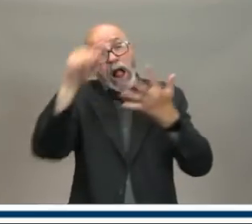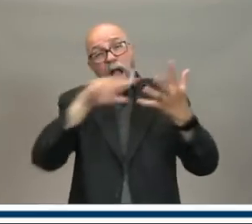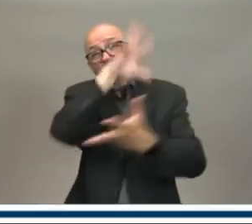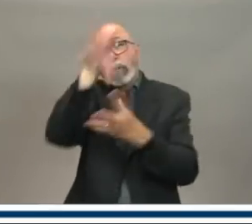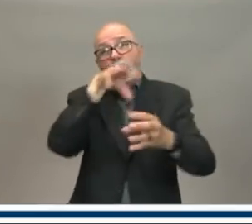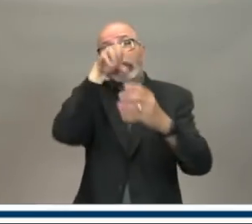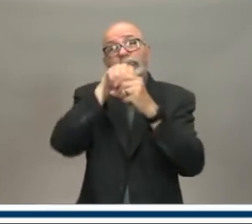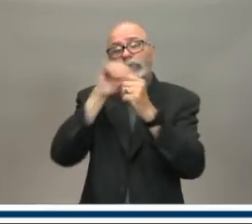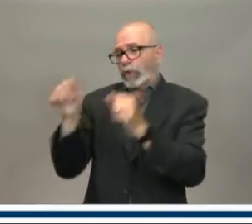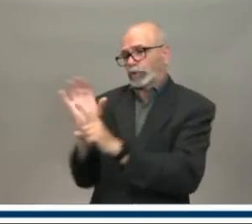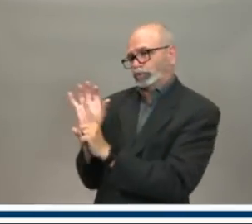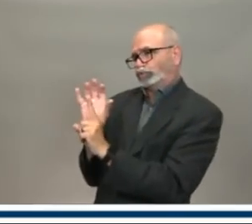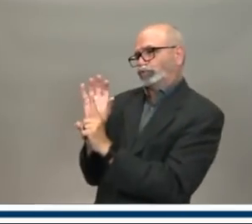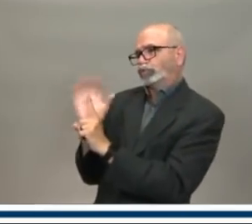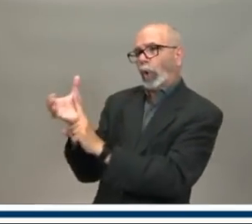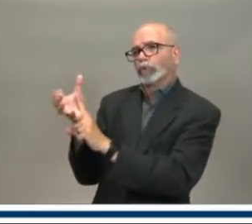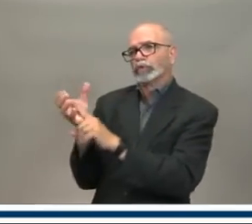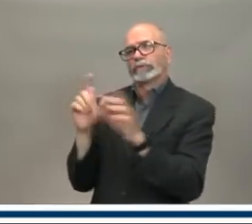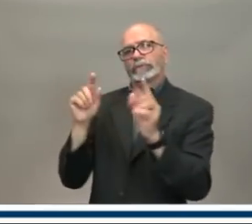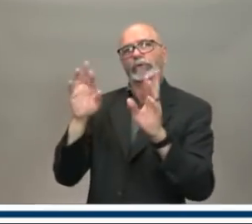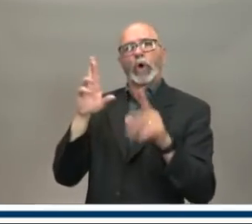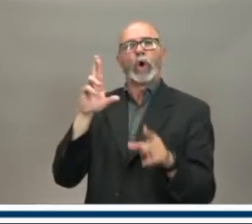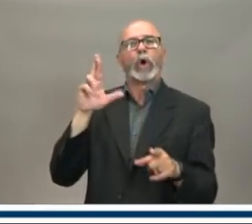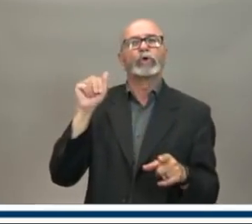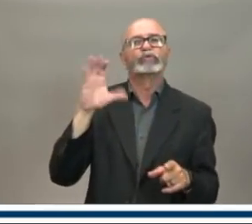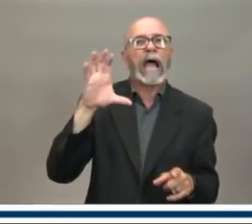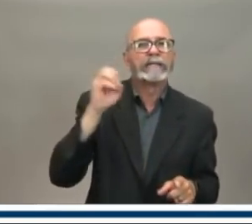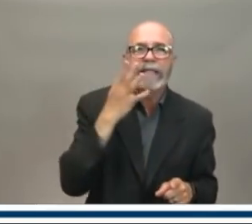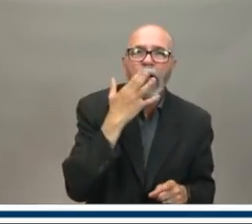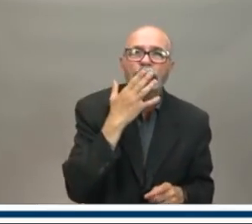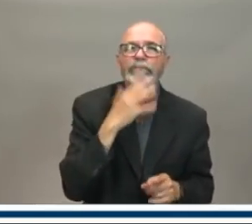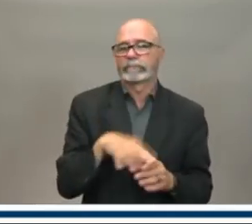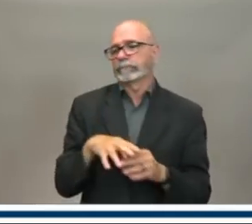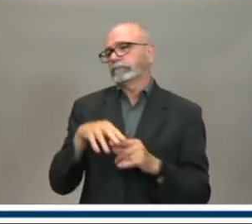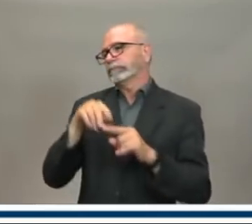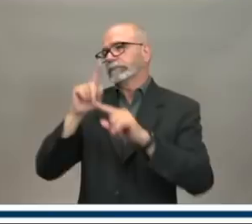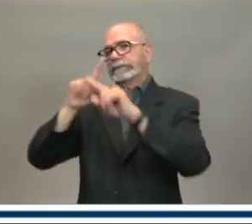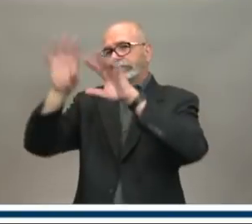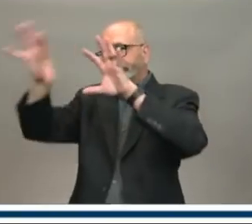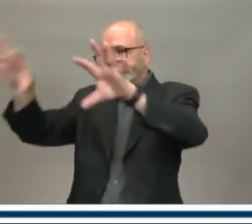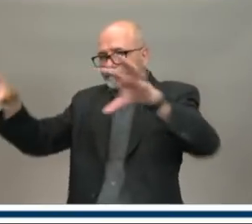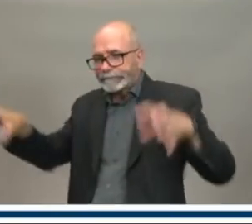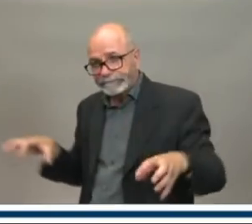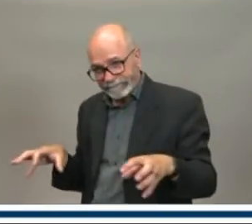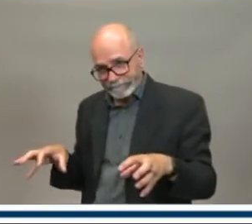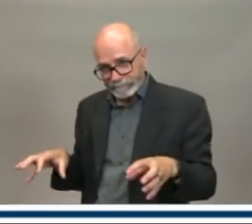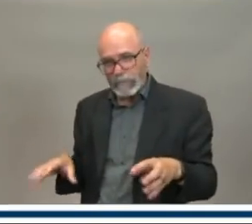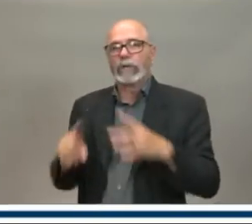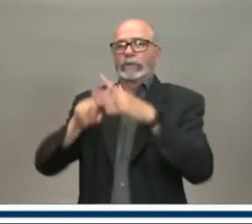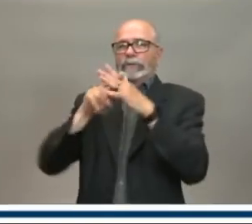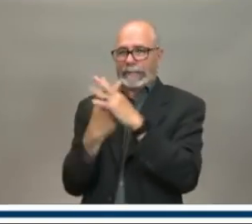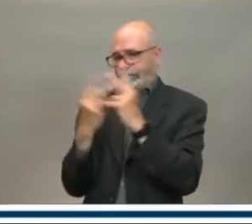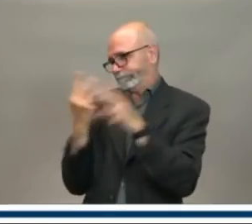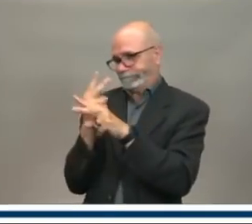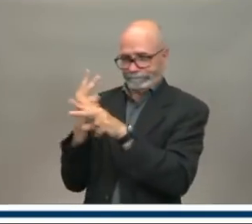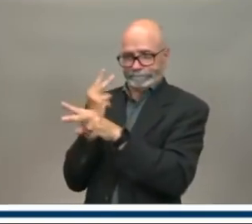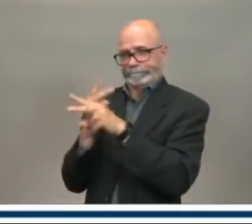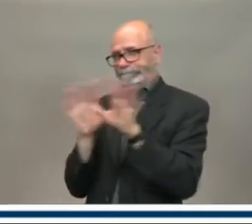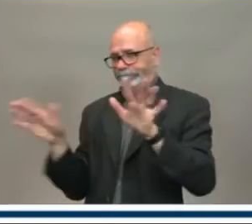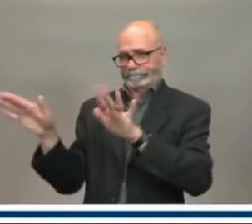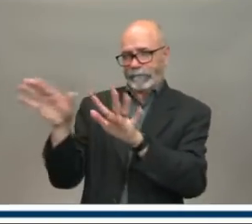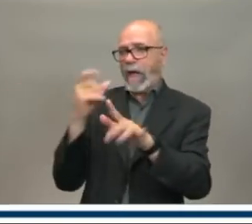identifiers. Ultimately, you have to start with individuals being willing to have a racial or a cultural